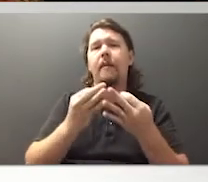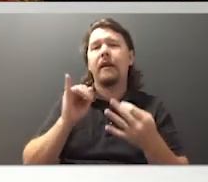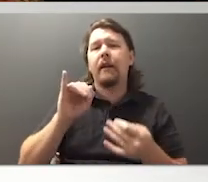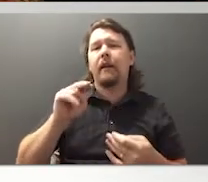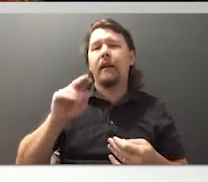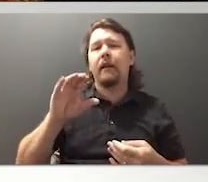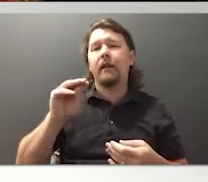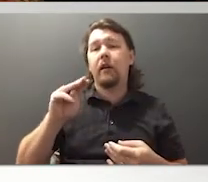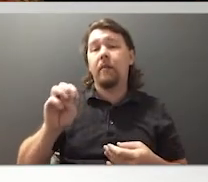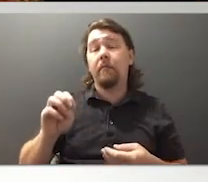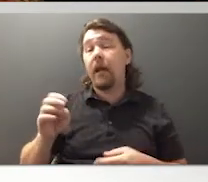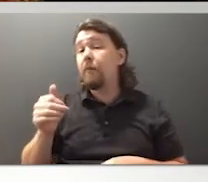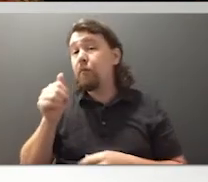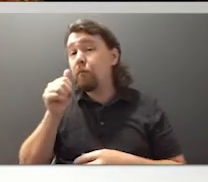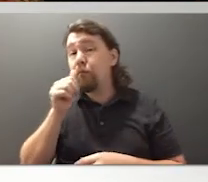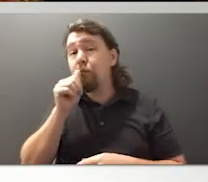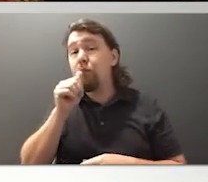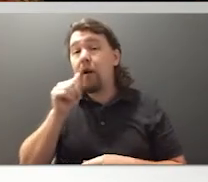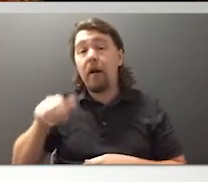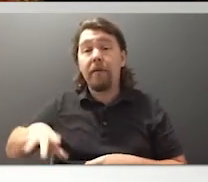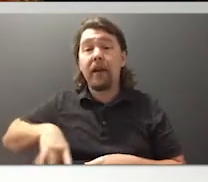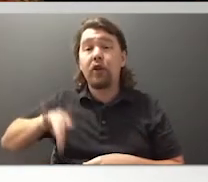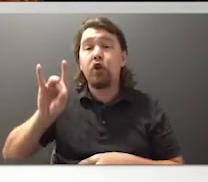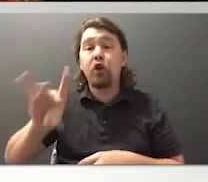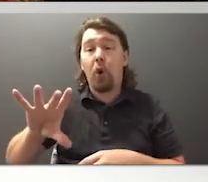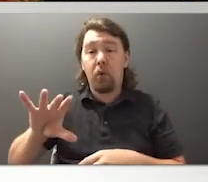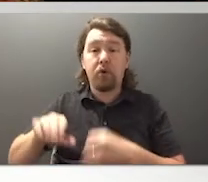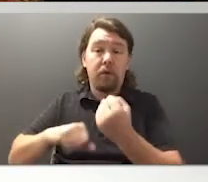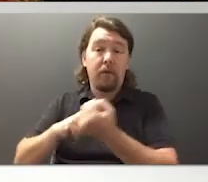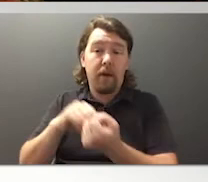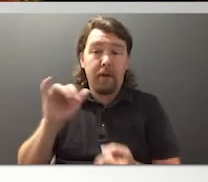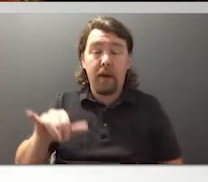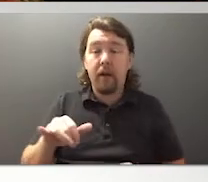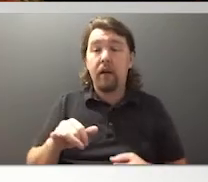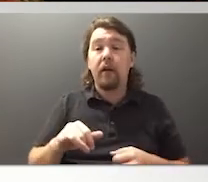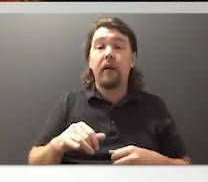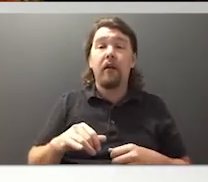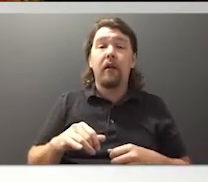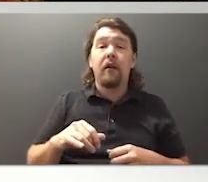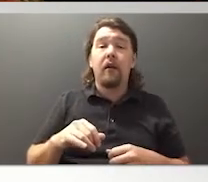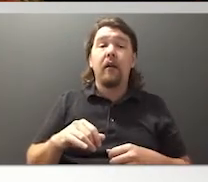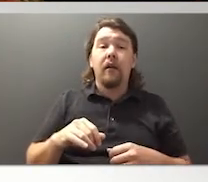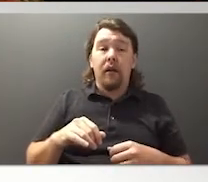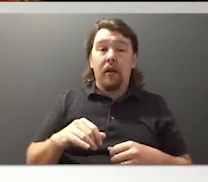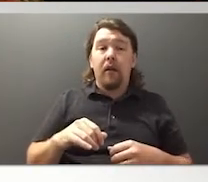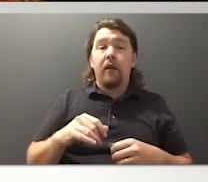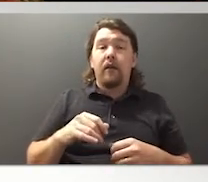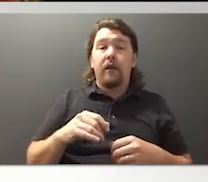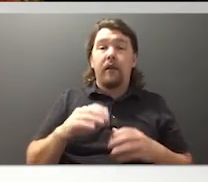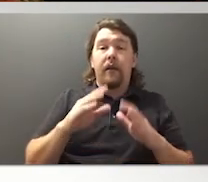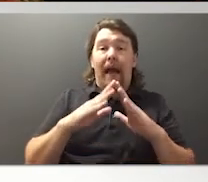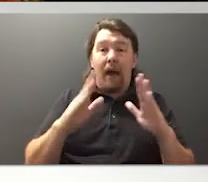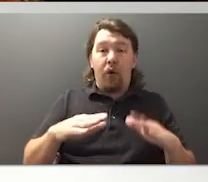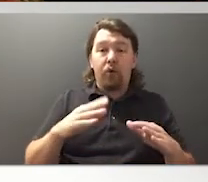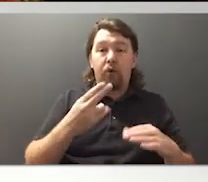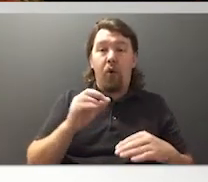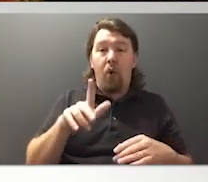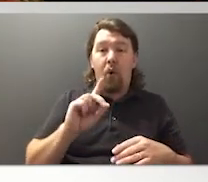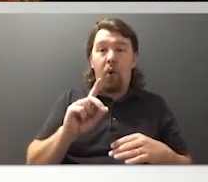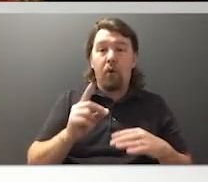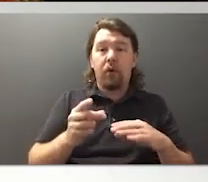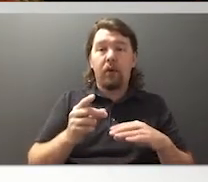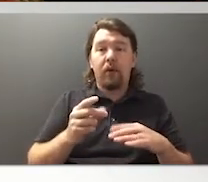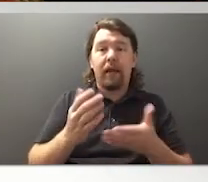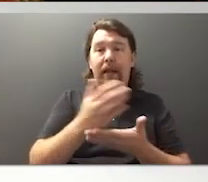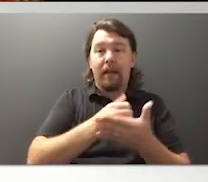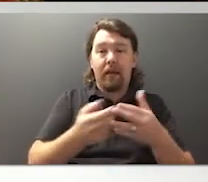donors. The household income has increased significantly. Now, a family of 4